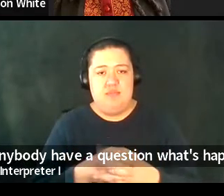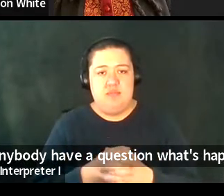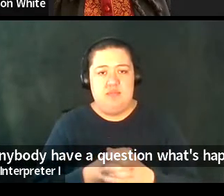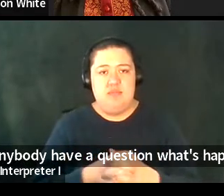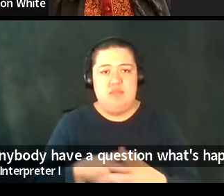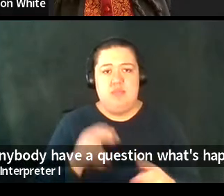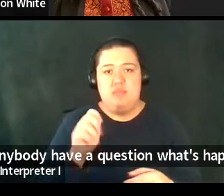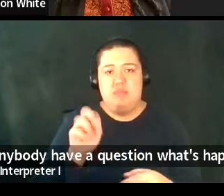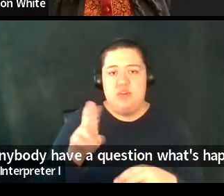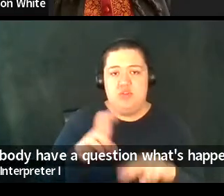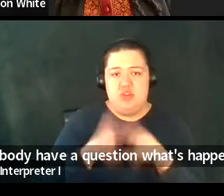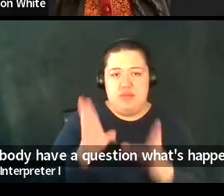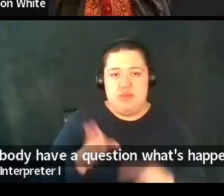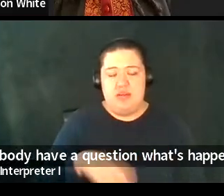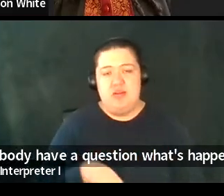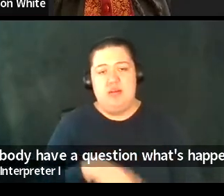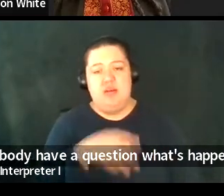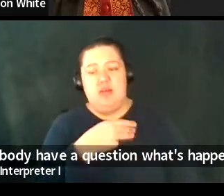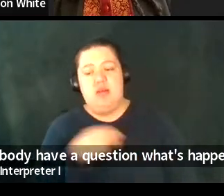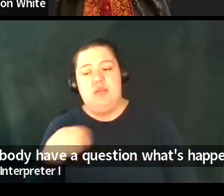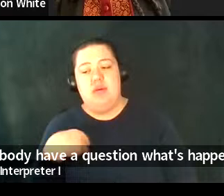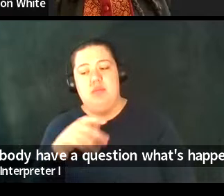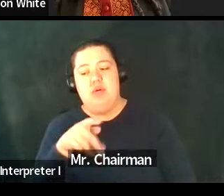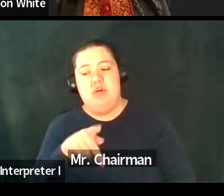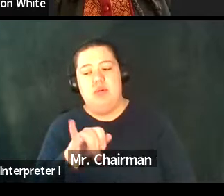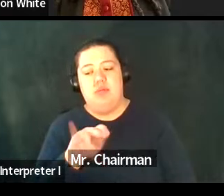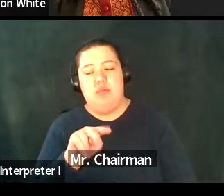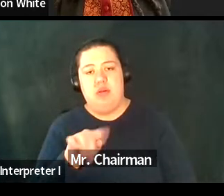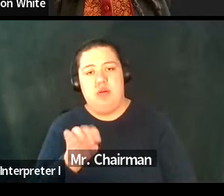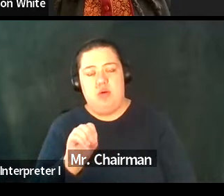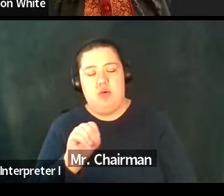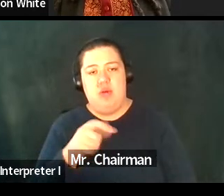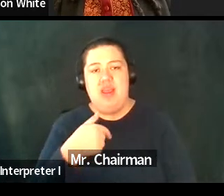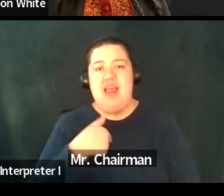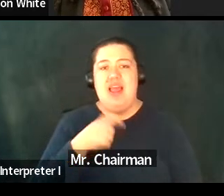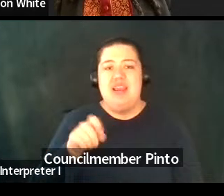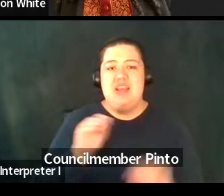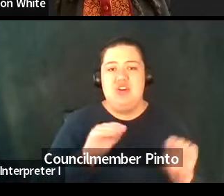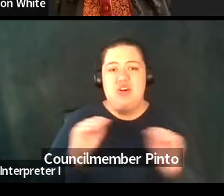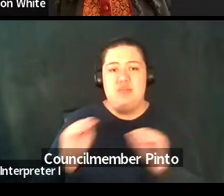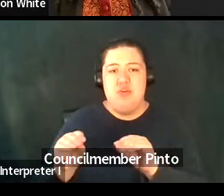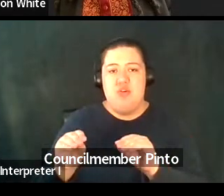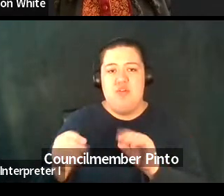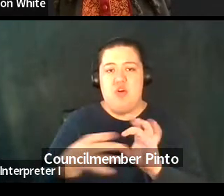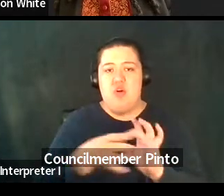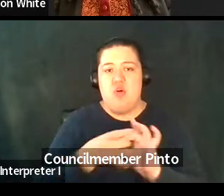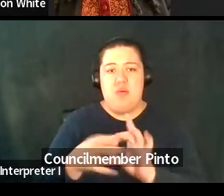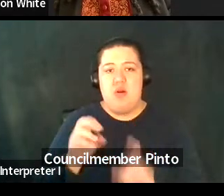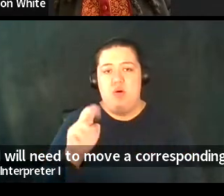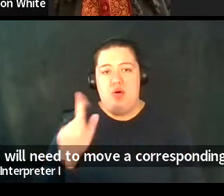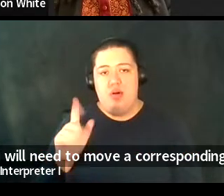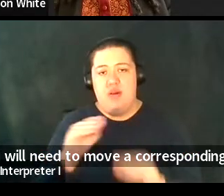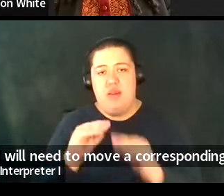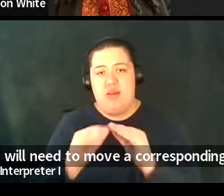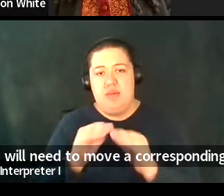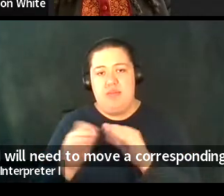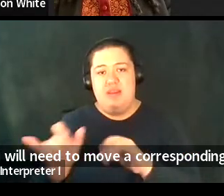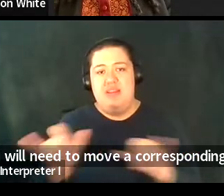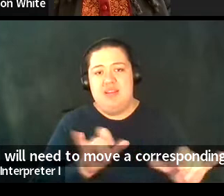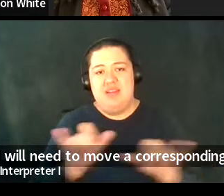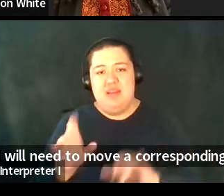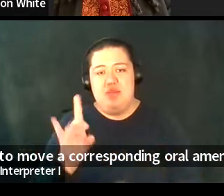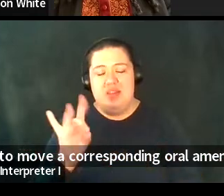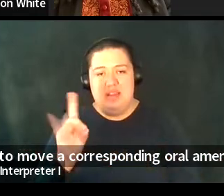Mr. Chairman, Councilmember Pinto. I will need to move a corresponding oral amendment the same as I